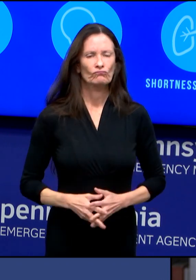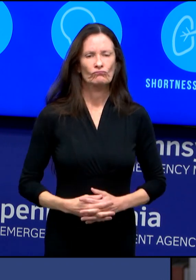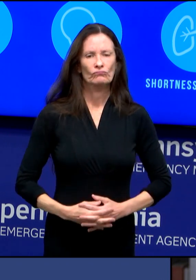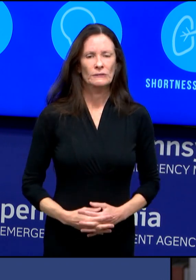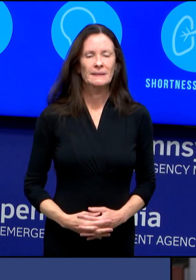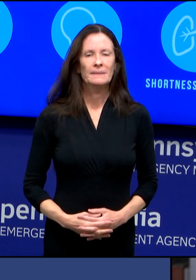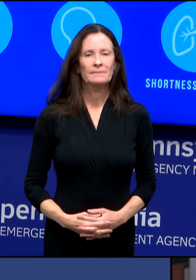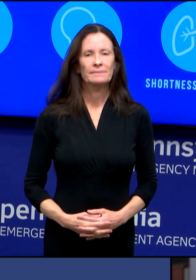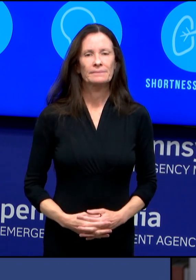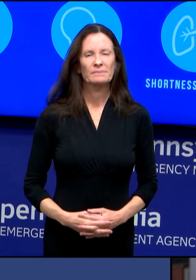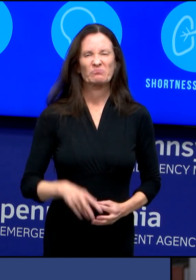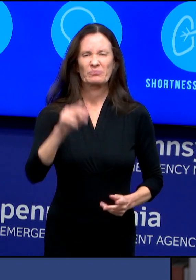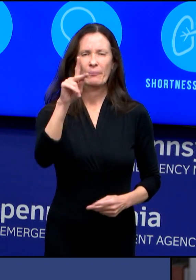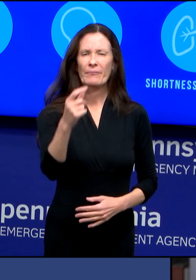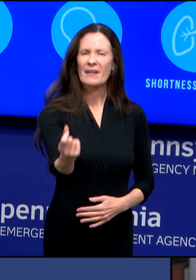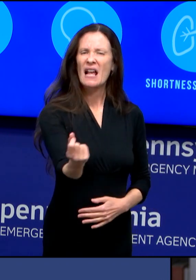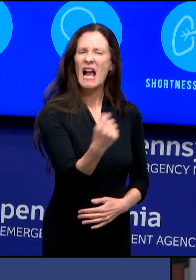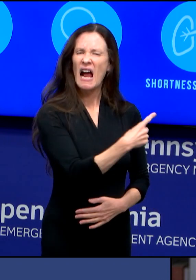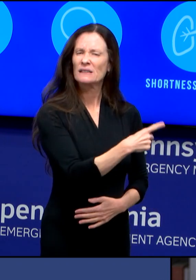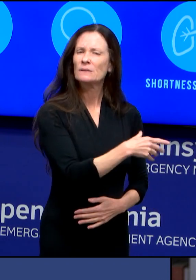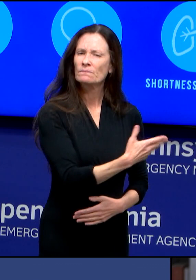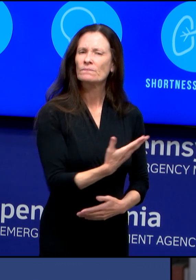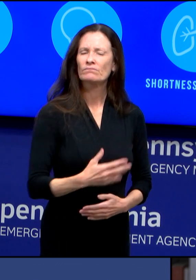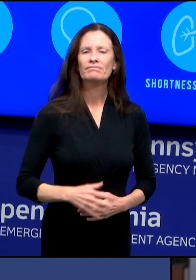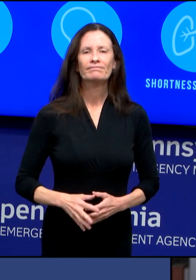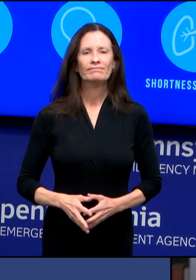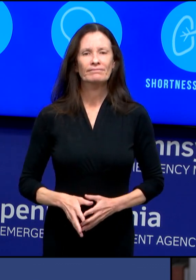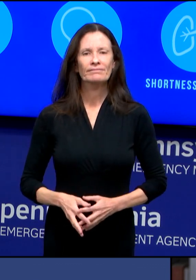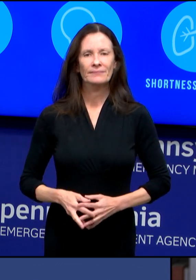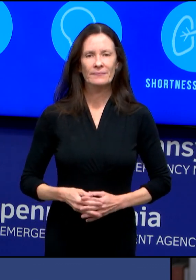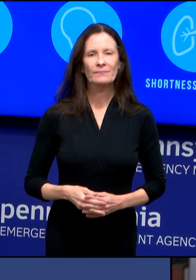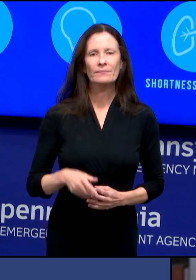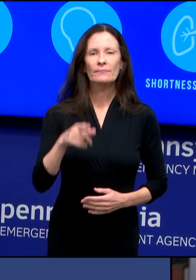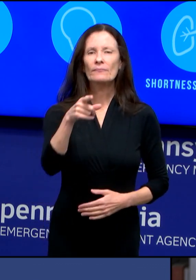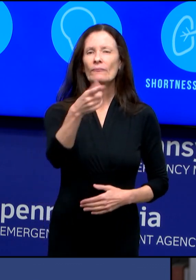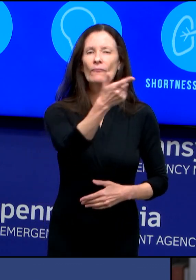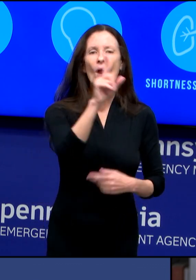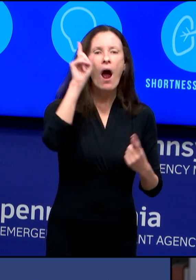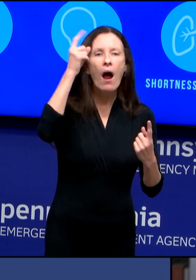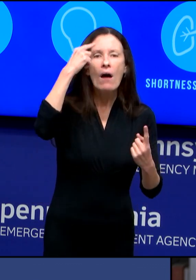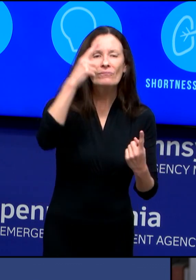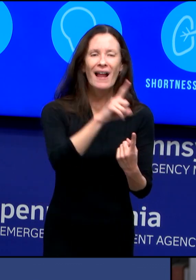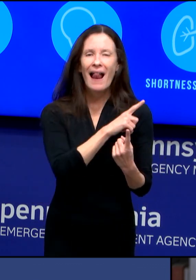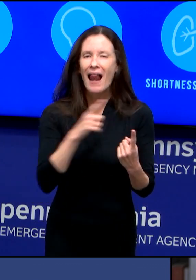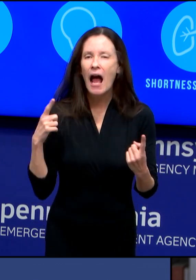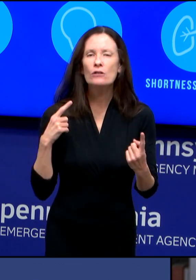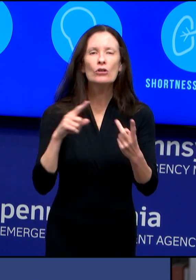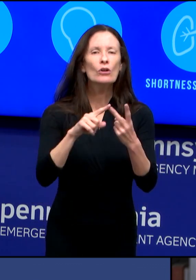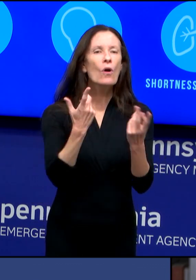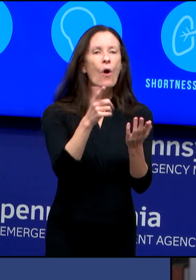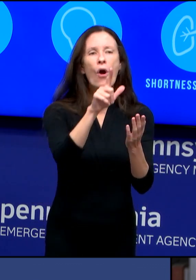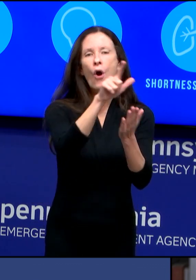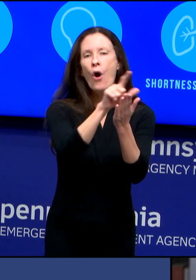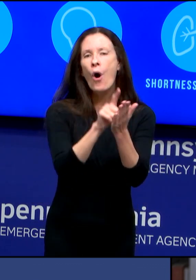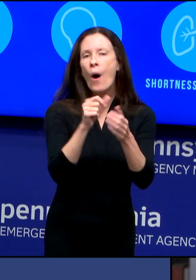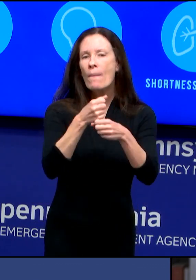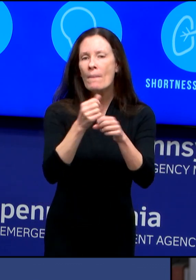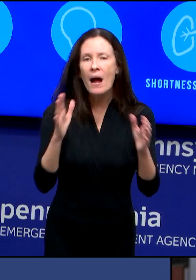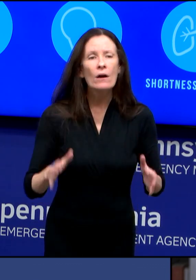and lawmakers to move the primary to January 2nd, as reports suggest? If not, is it an idea that you